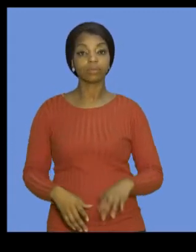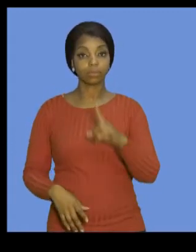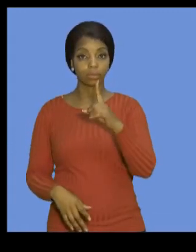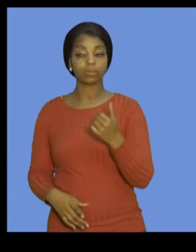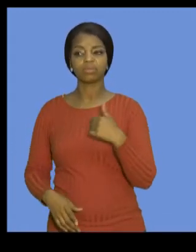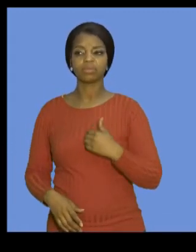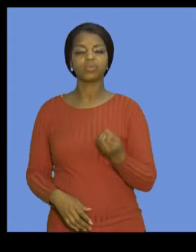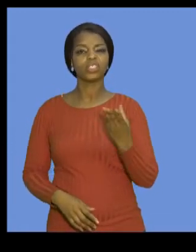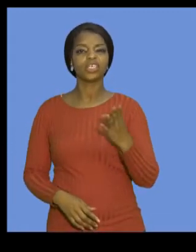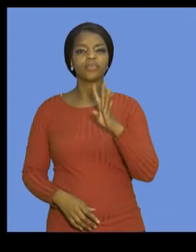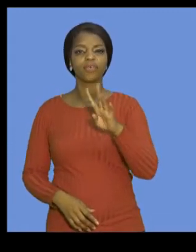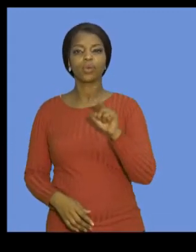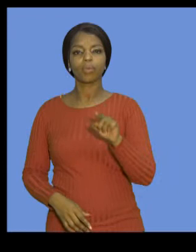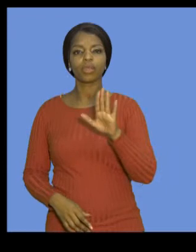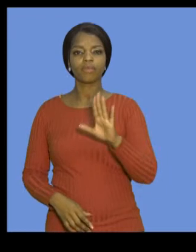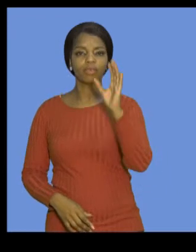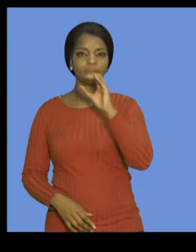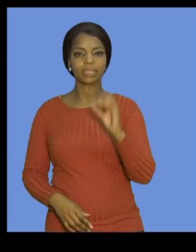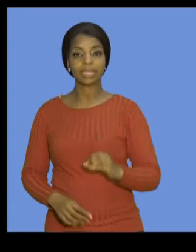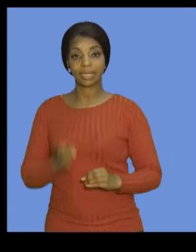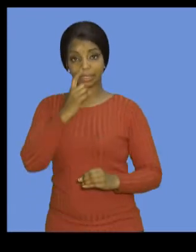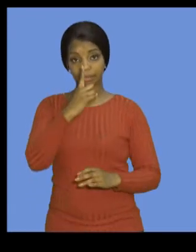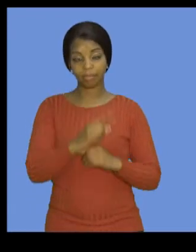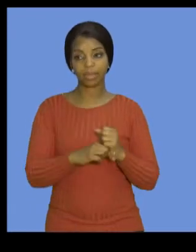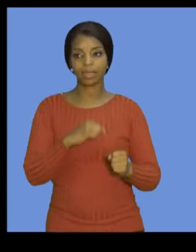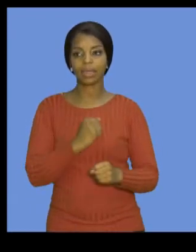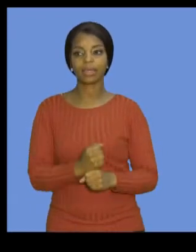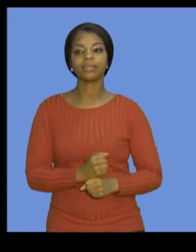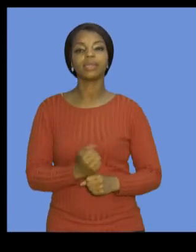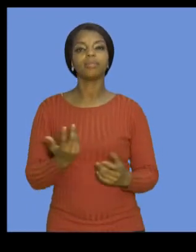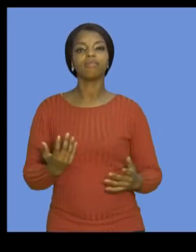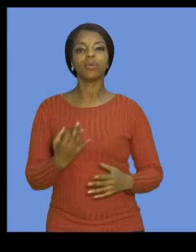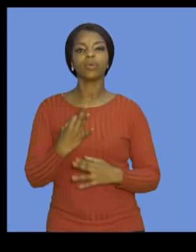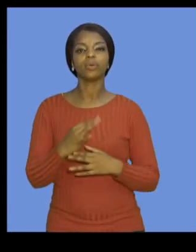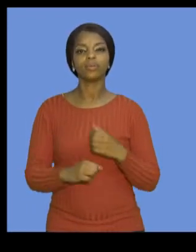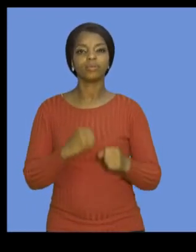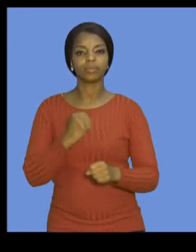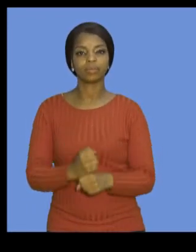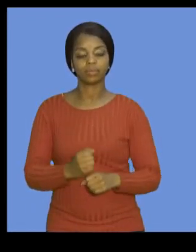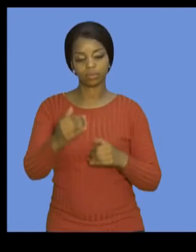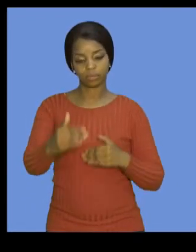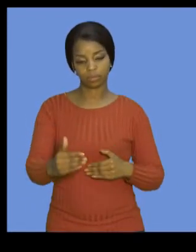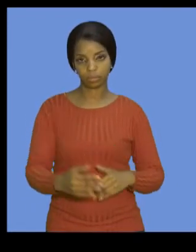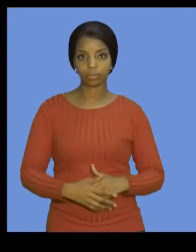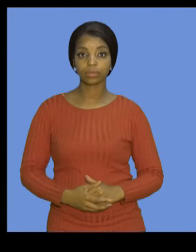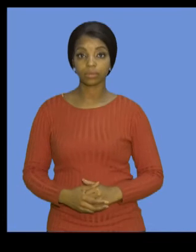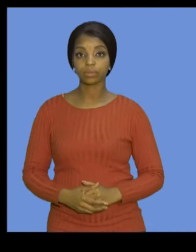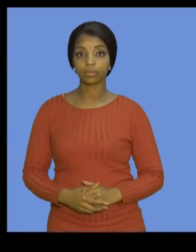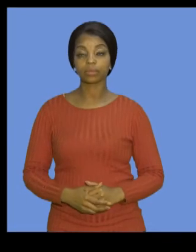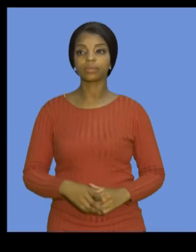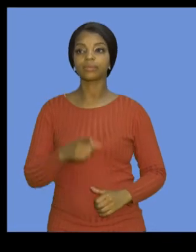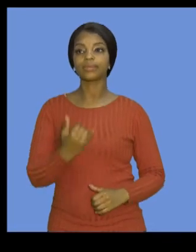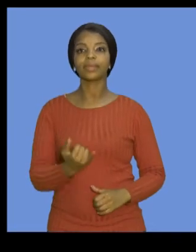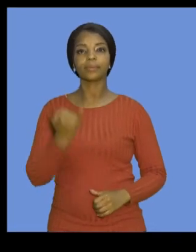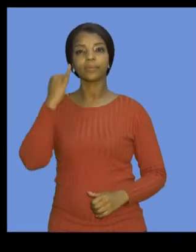of 4.5% per annum, simple interest for 3 years. Now let's quickly just look at this.